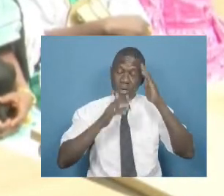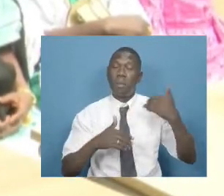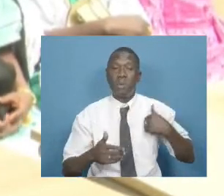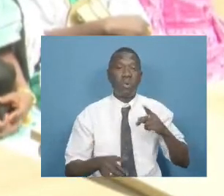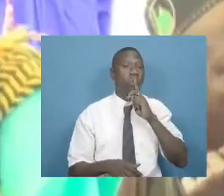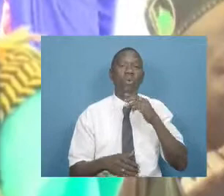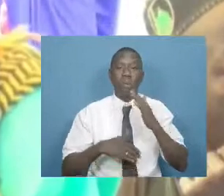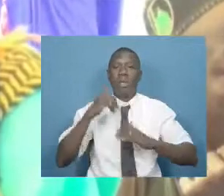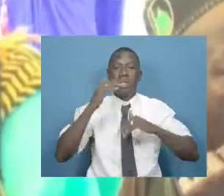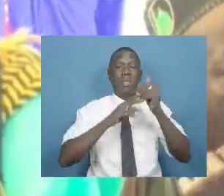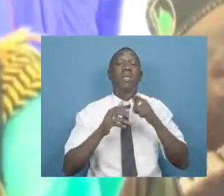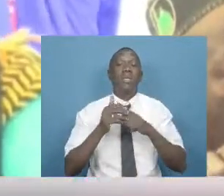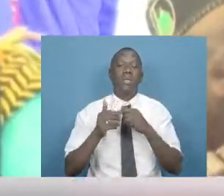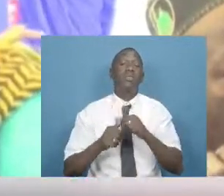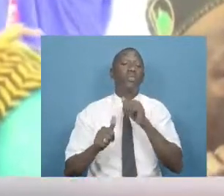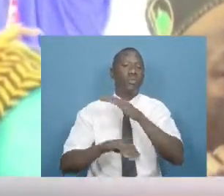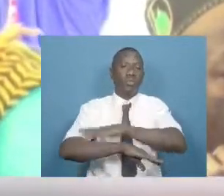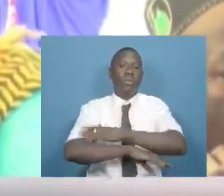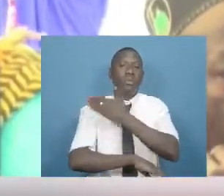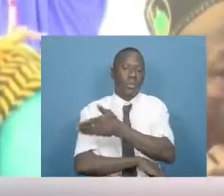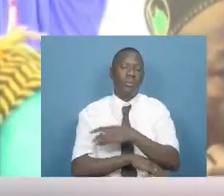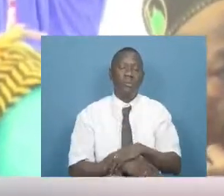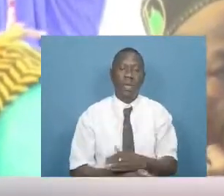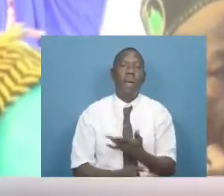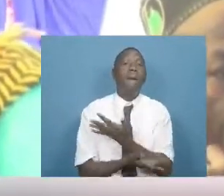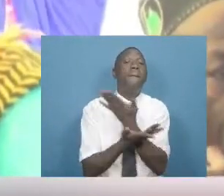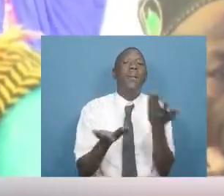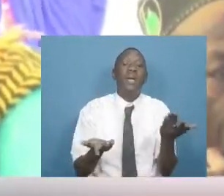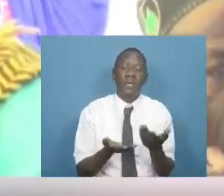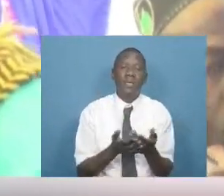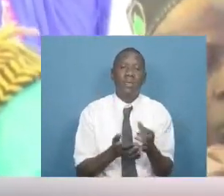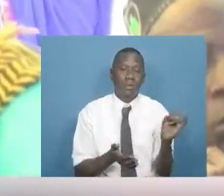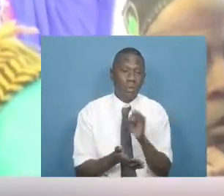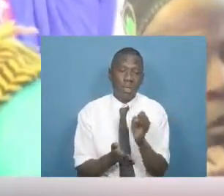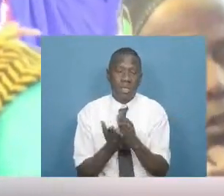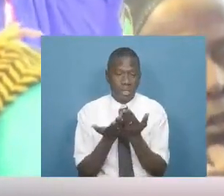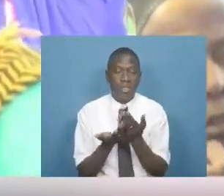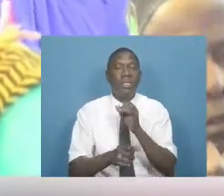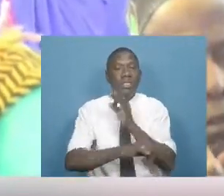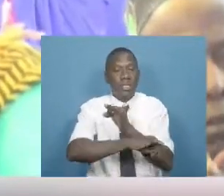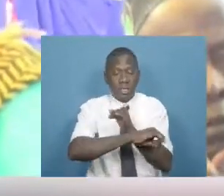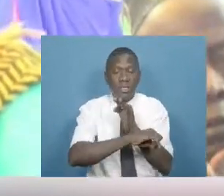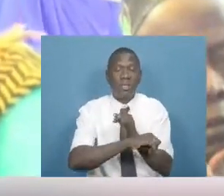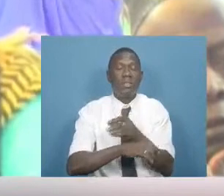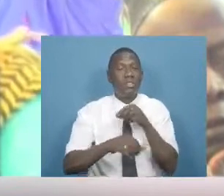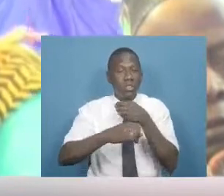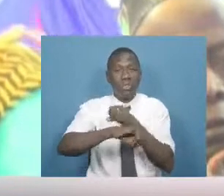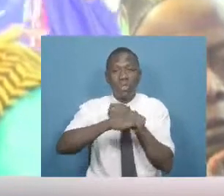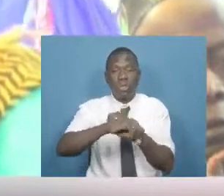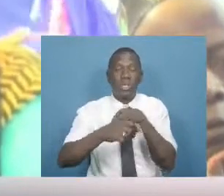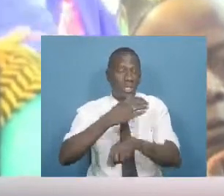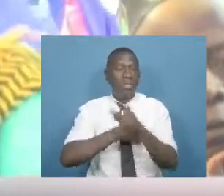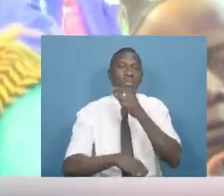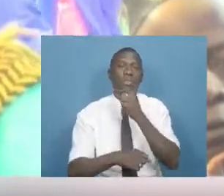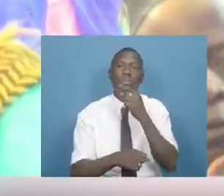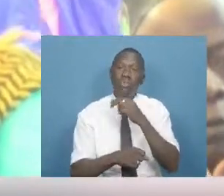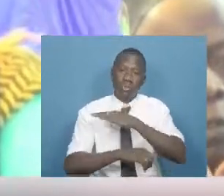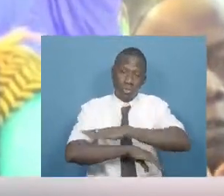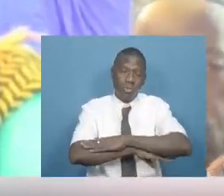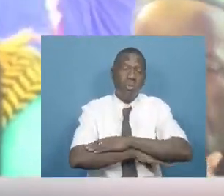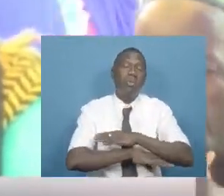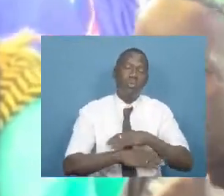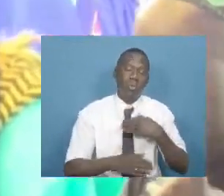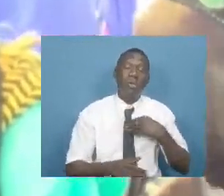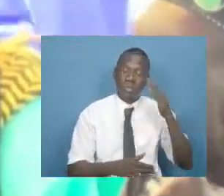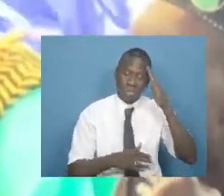community. Many Quranic teachers taught in this school, and we would like to thank all of them for their efforts. We thank